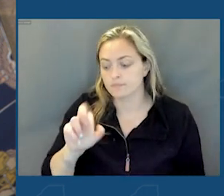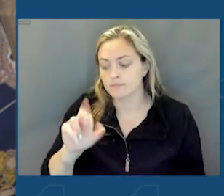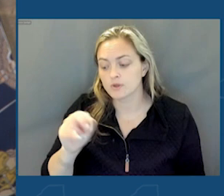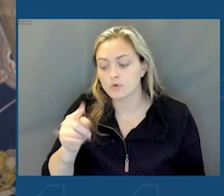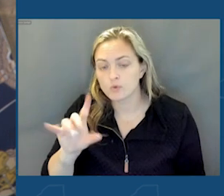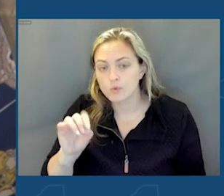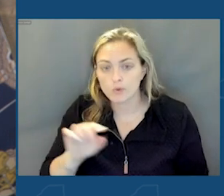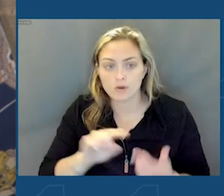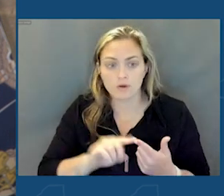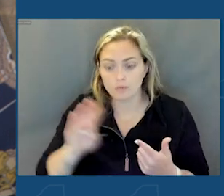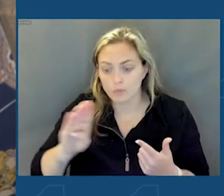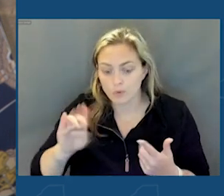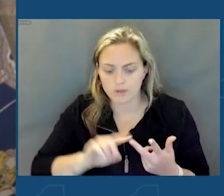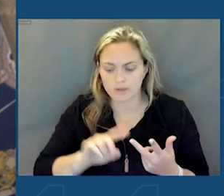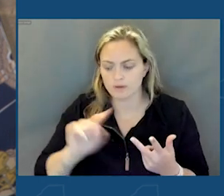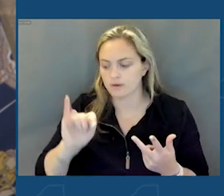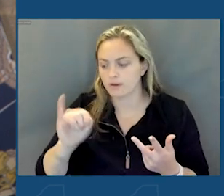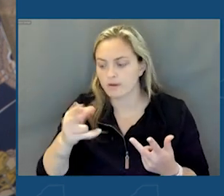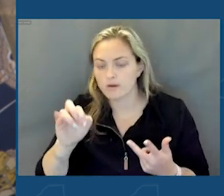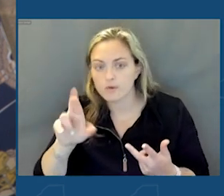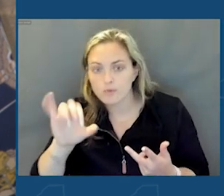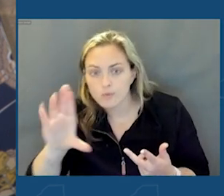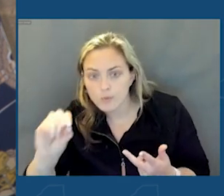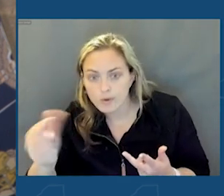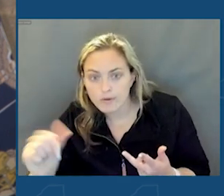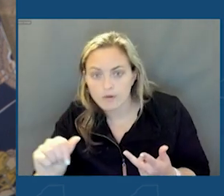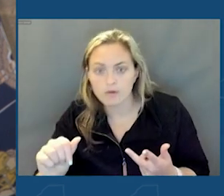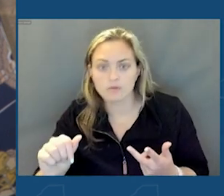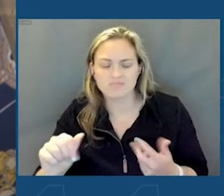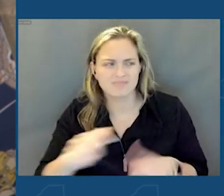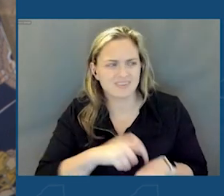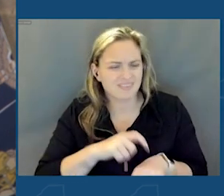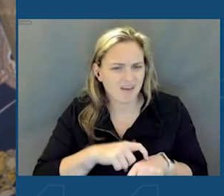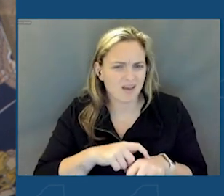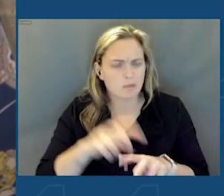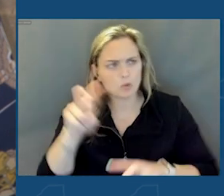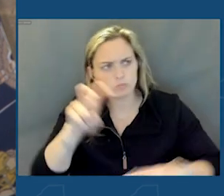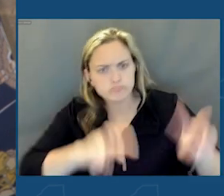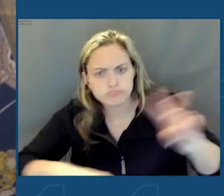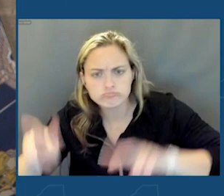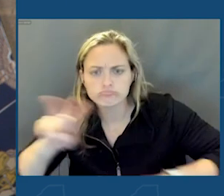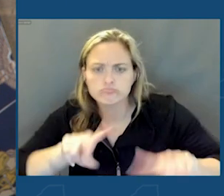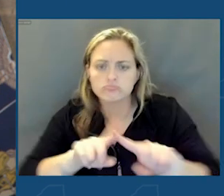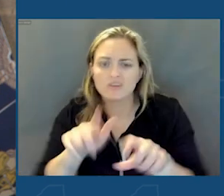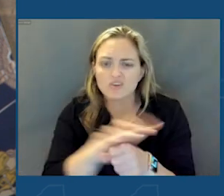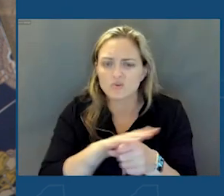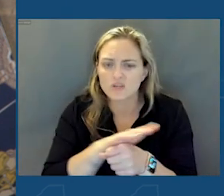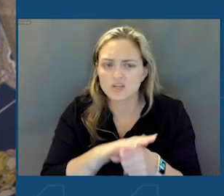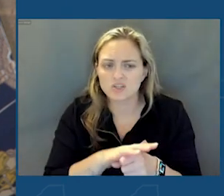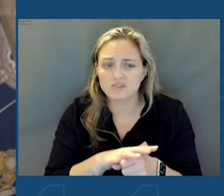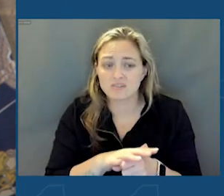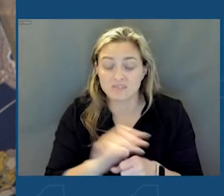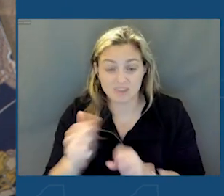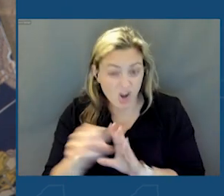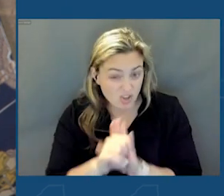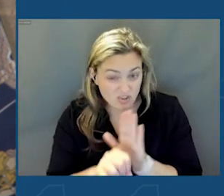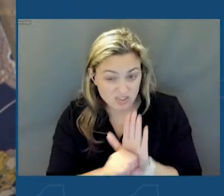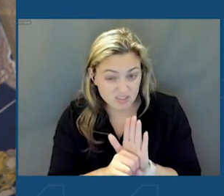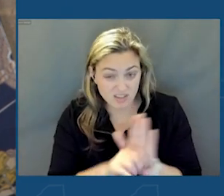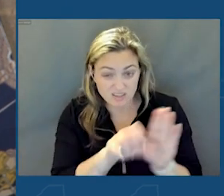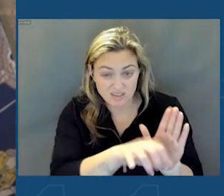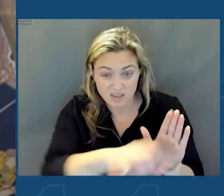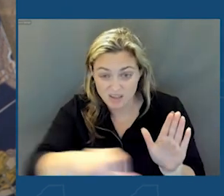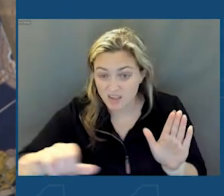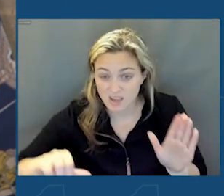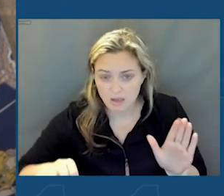Brooklyn, Ticonderoga. Take the time over the next couple of years to tour these sites. No other state can lay claim to so many